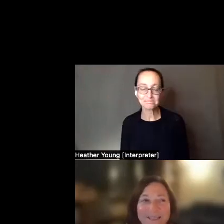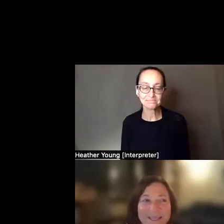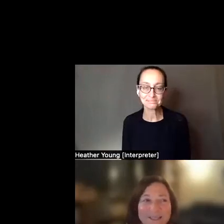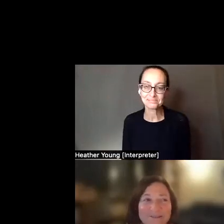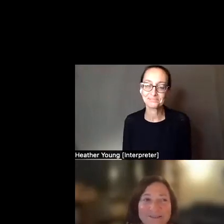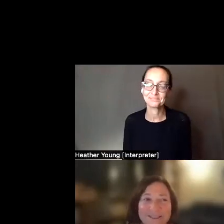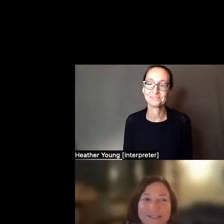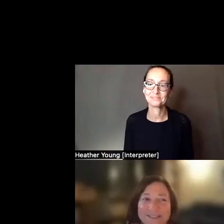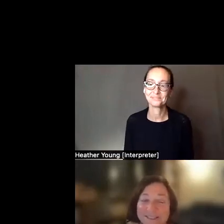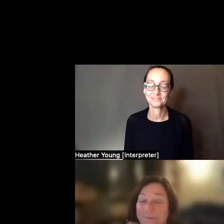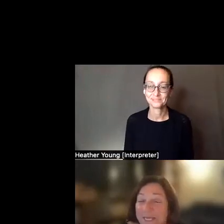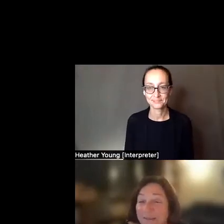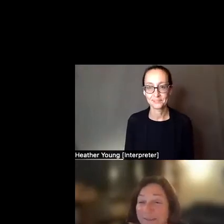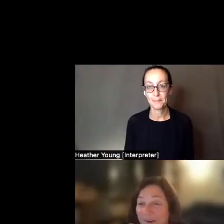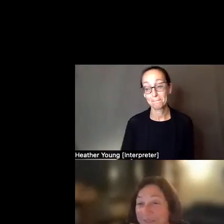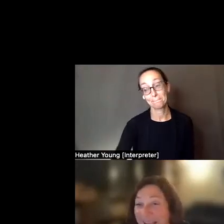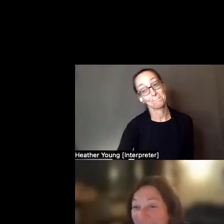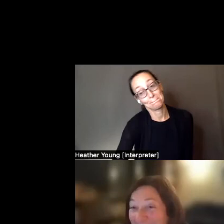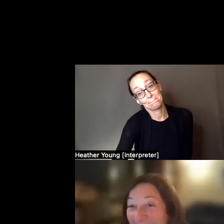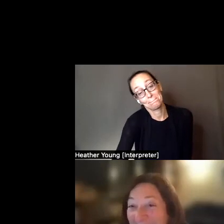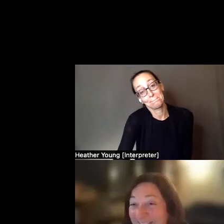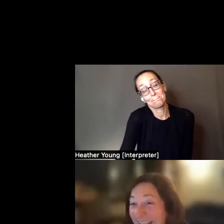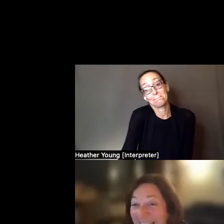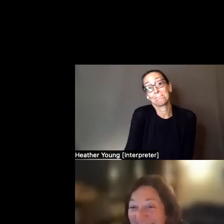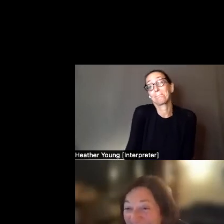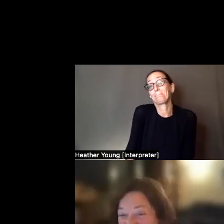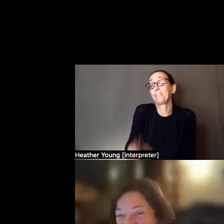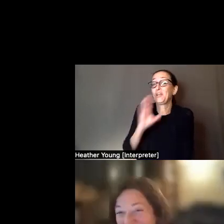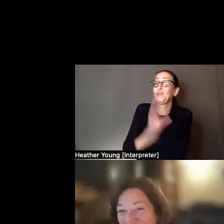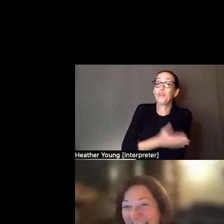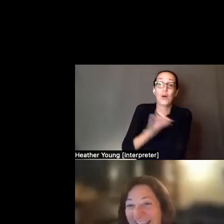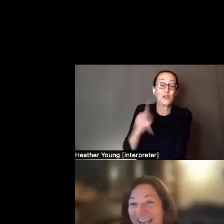And she's just being difficult. That's what I think.